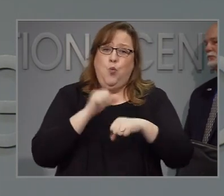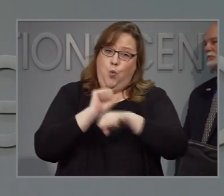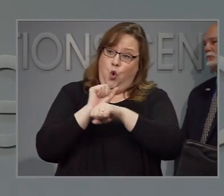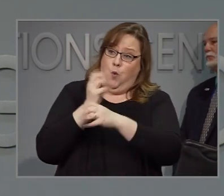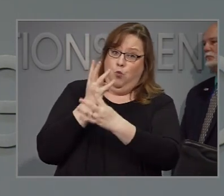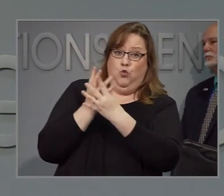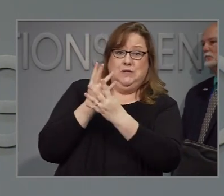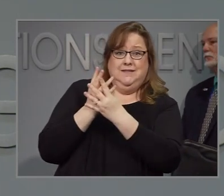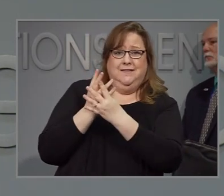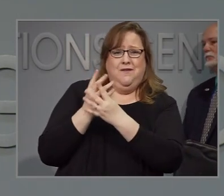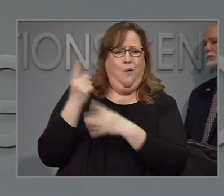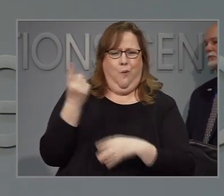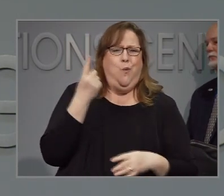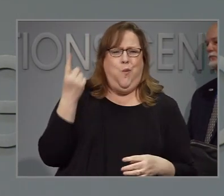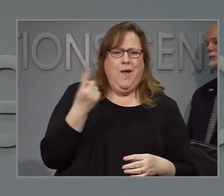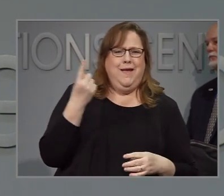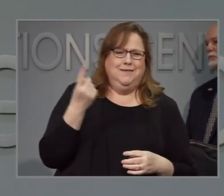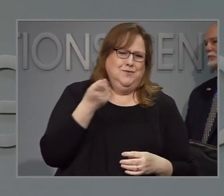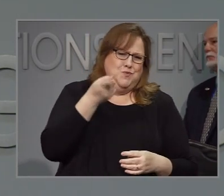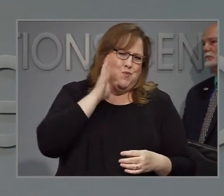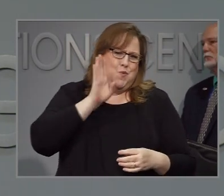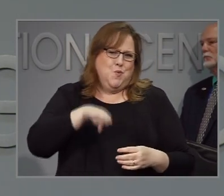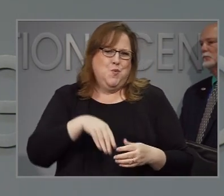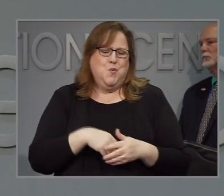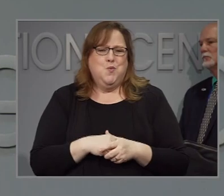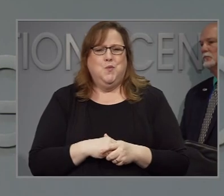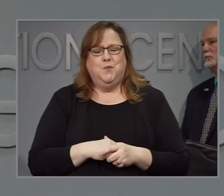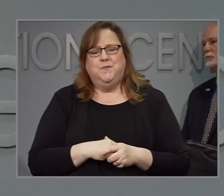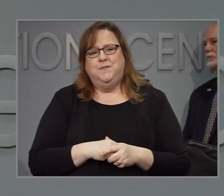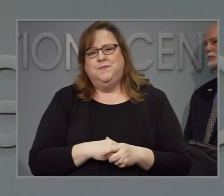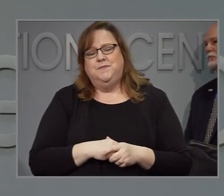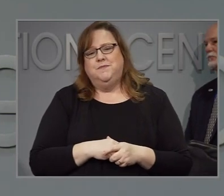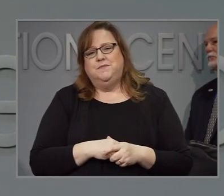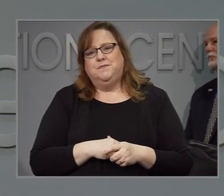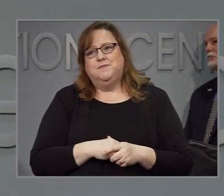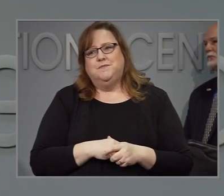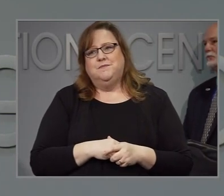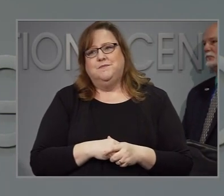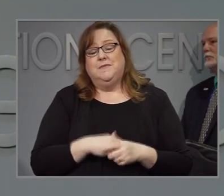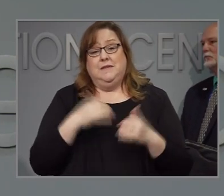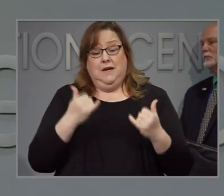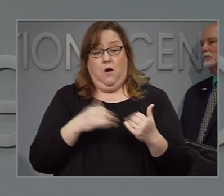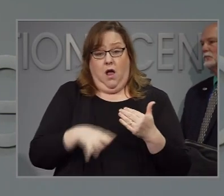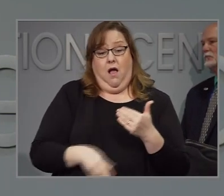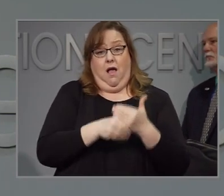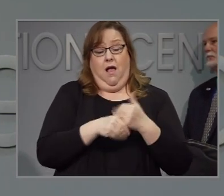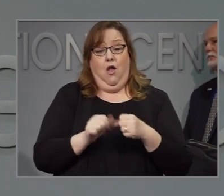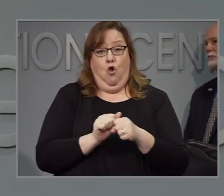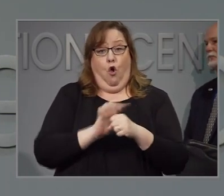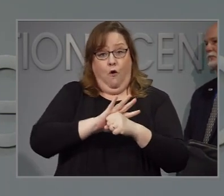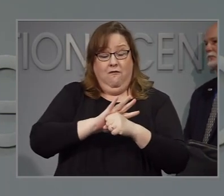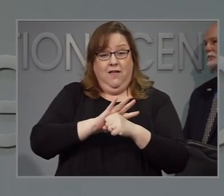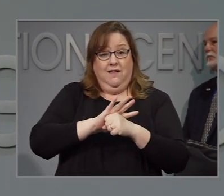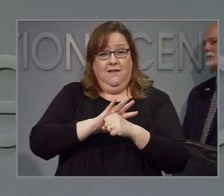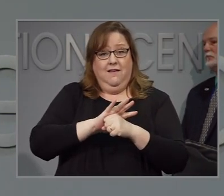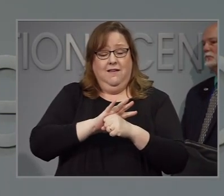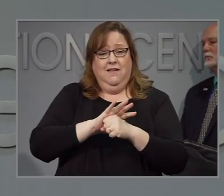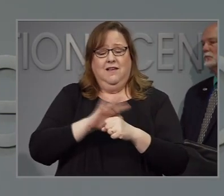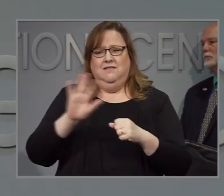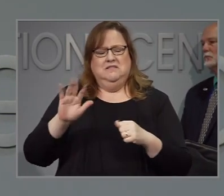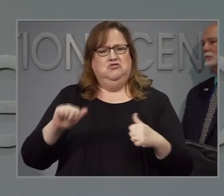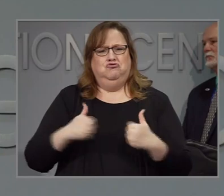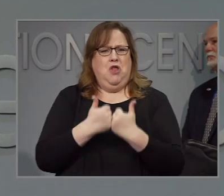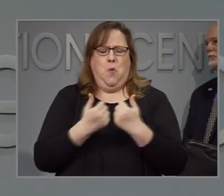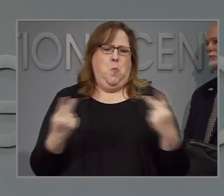basis is a very challenging job. And putting COVID-19 on top of that